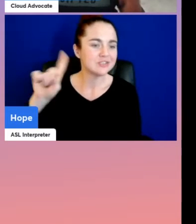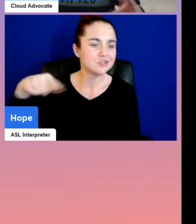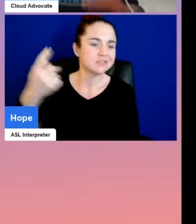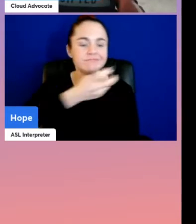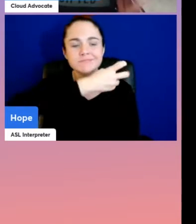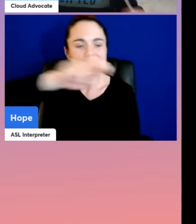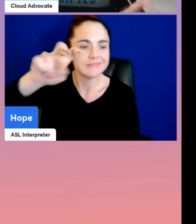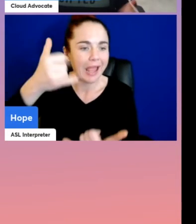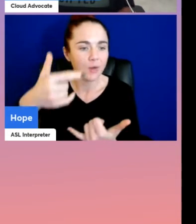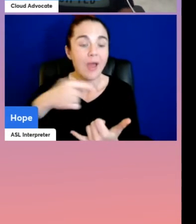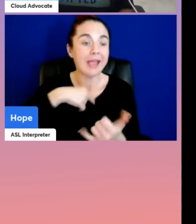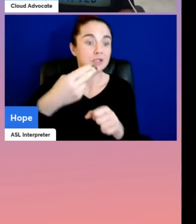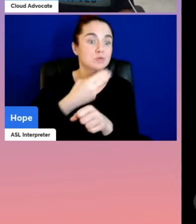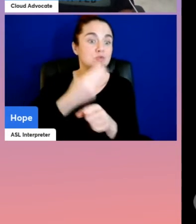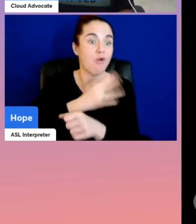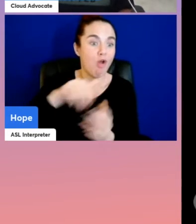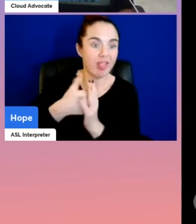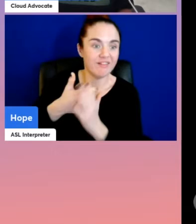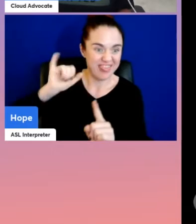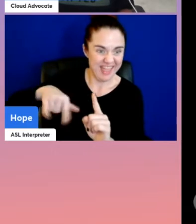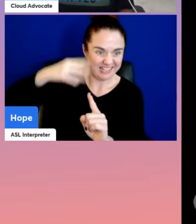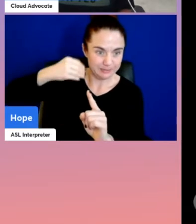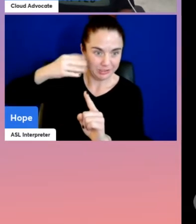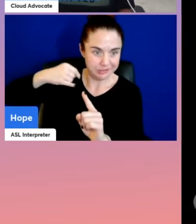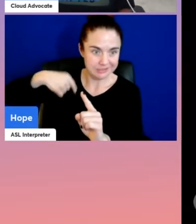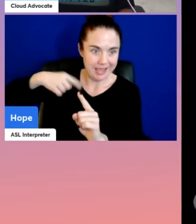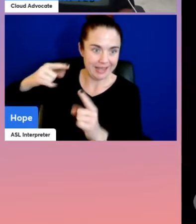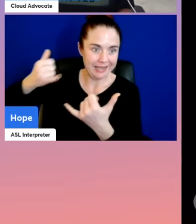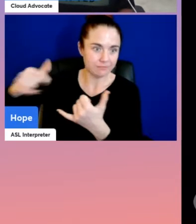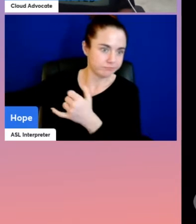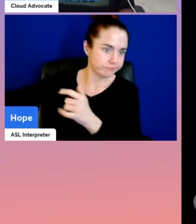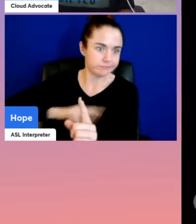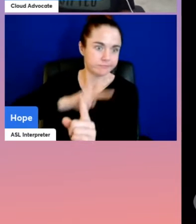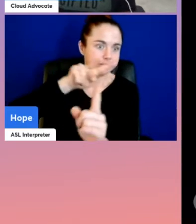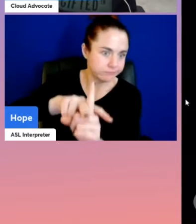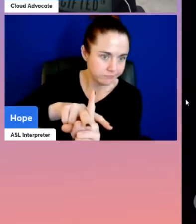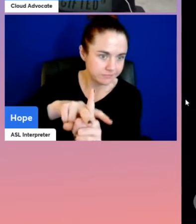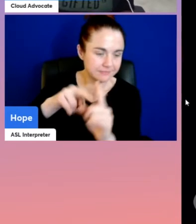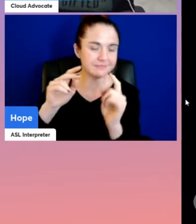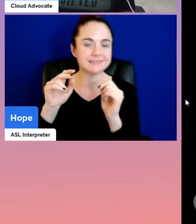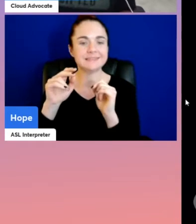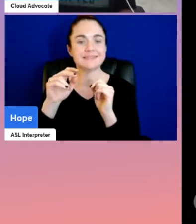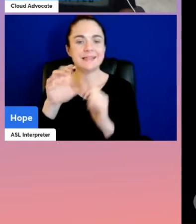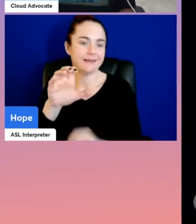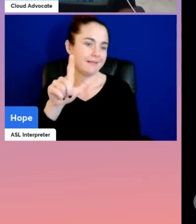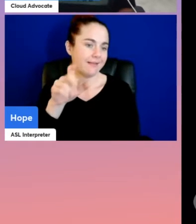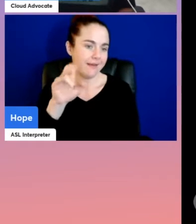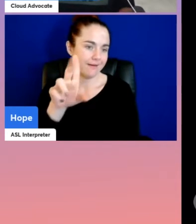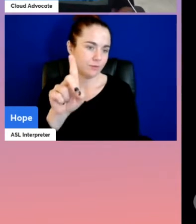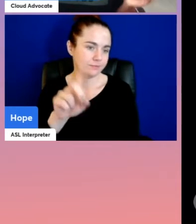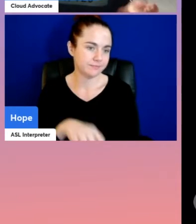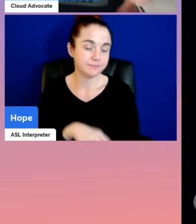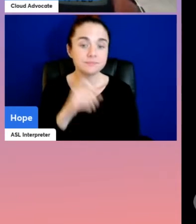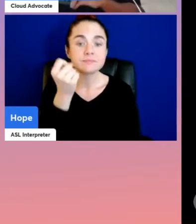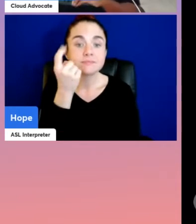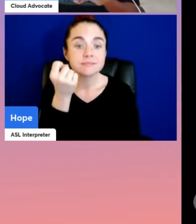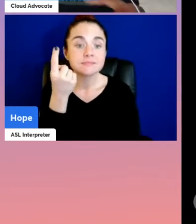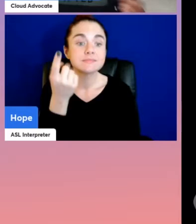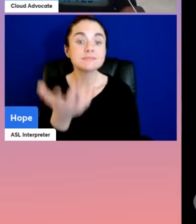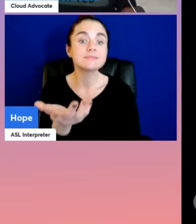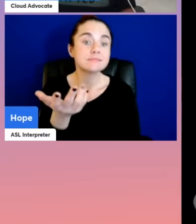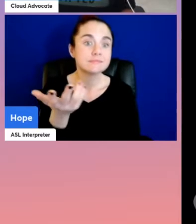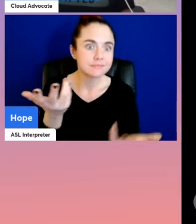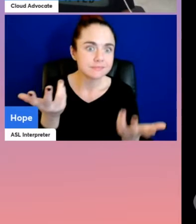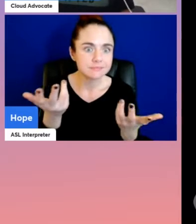use all my networking experience for that. Now, the issue with that is